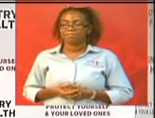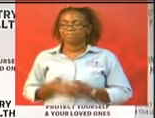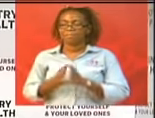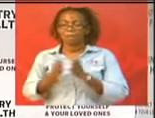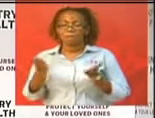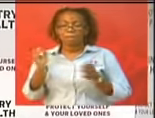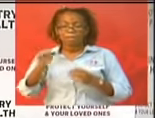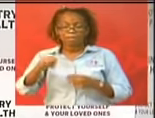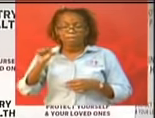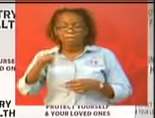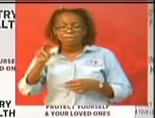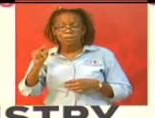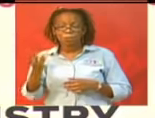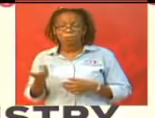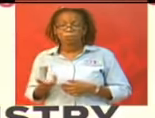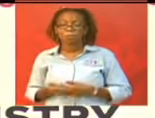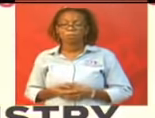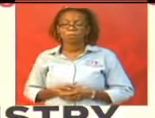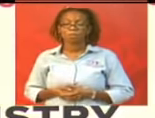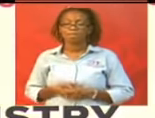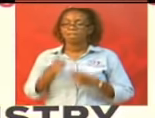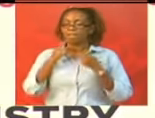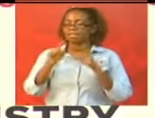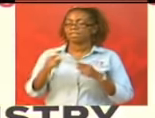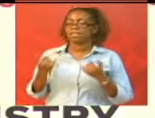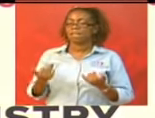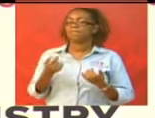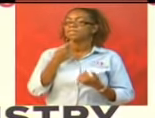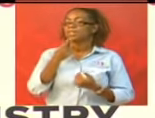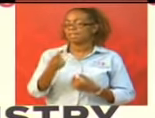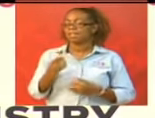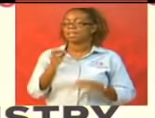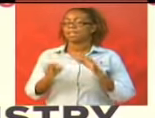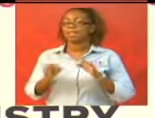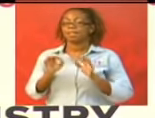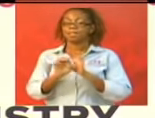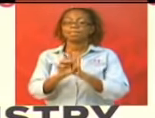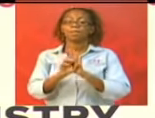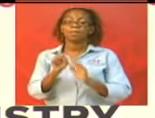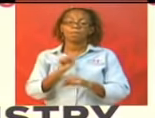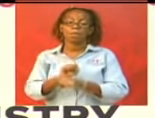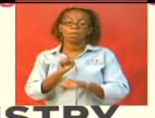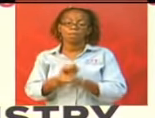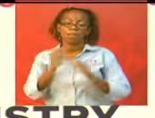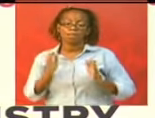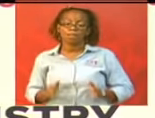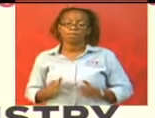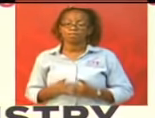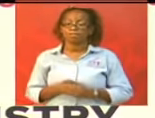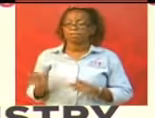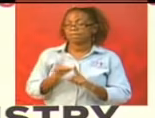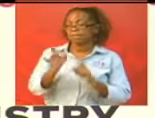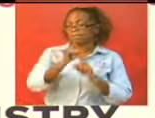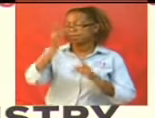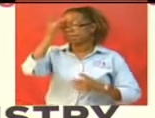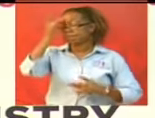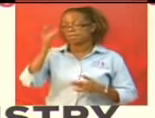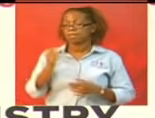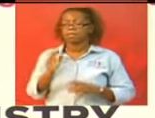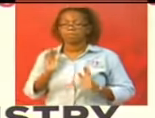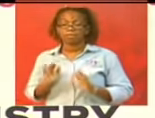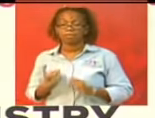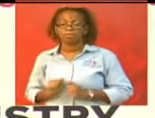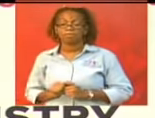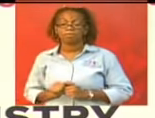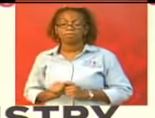So generally speaking, when you have a caregiver in one of the long stay homes getting infected, what happens is that caregiver, of course, is